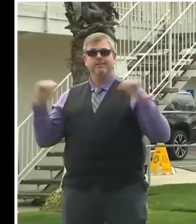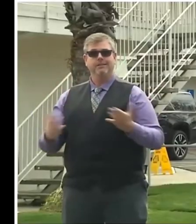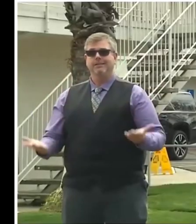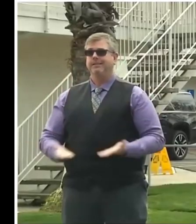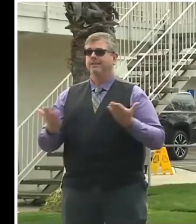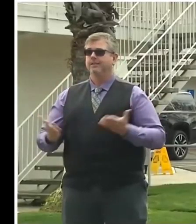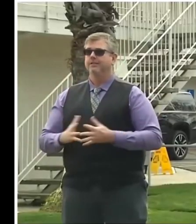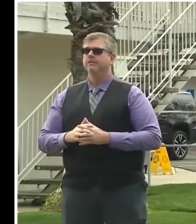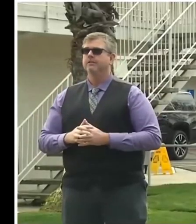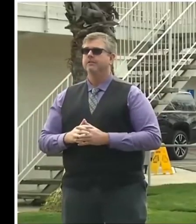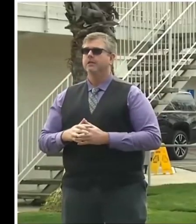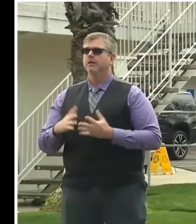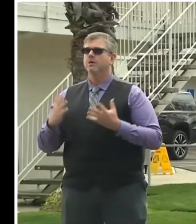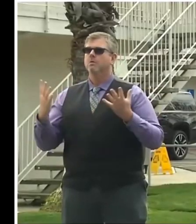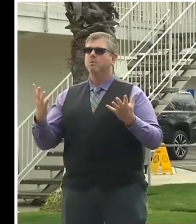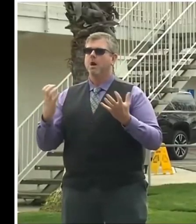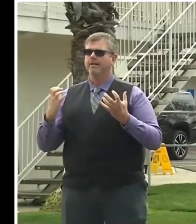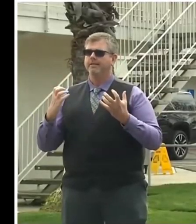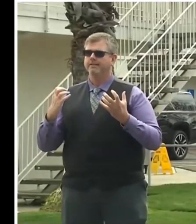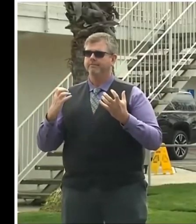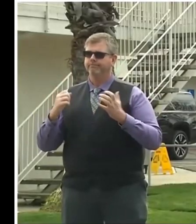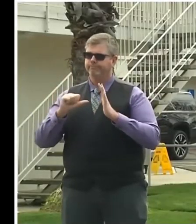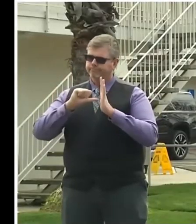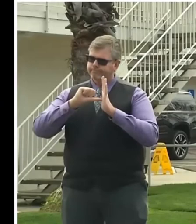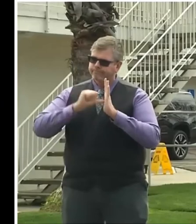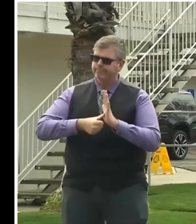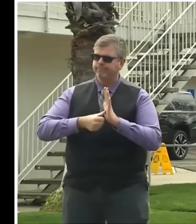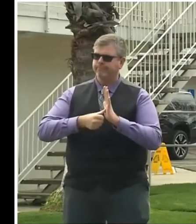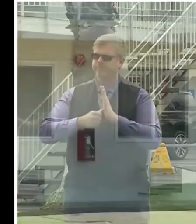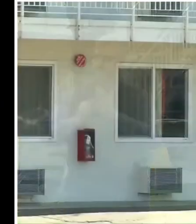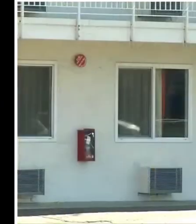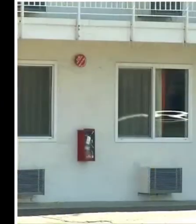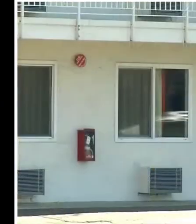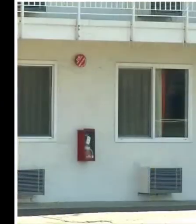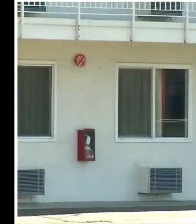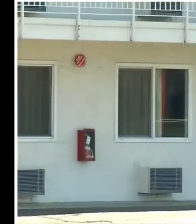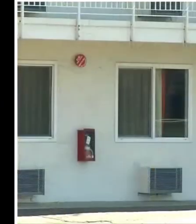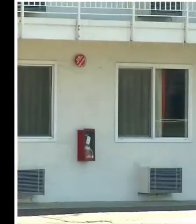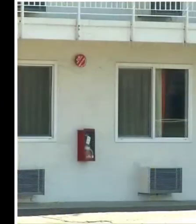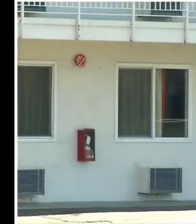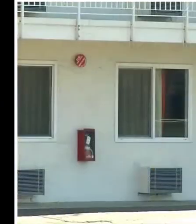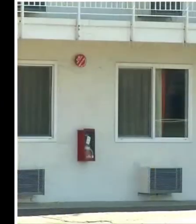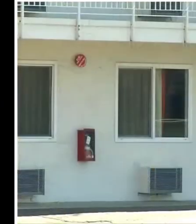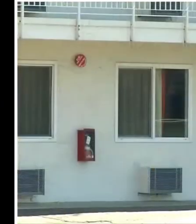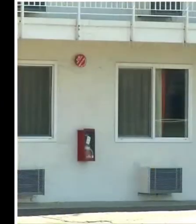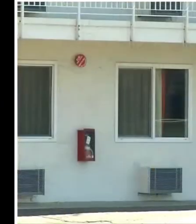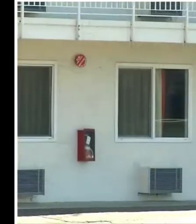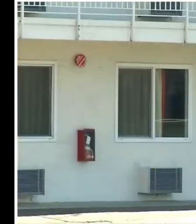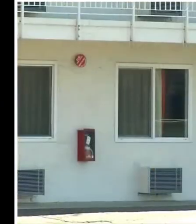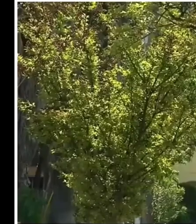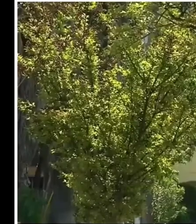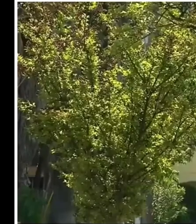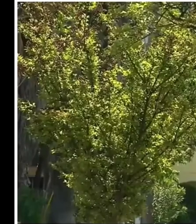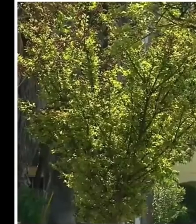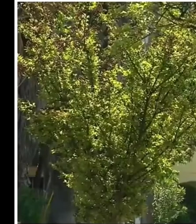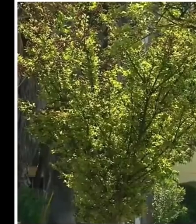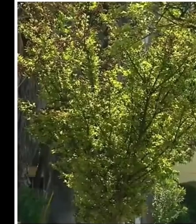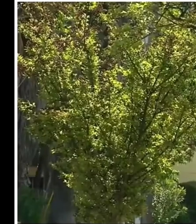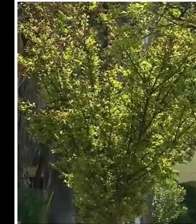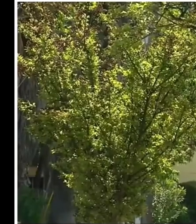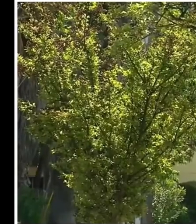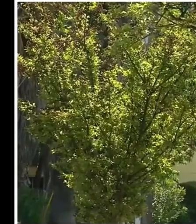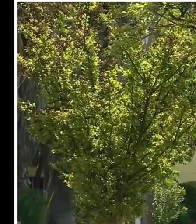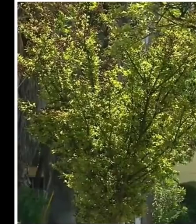an important milestone with nearly 11,000 rooms secured plus a new 5000 room deal with